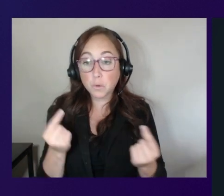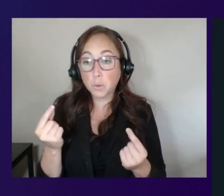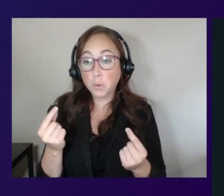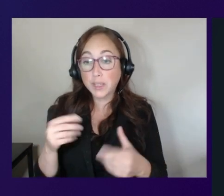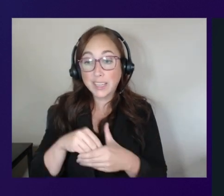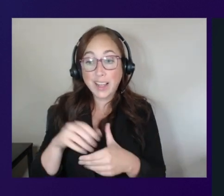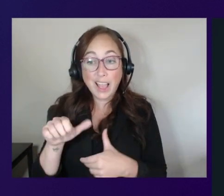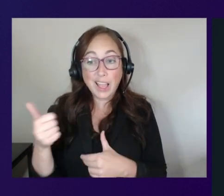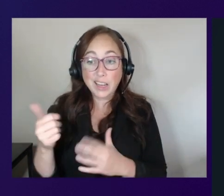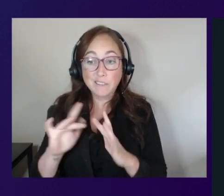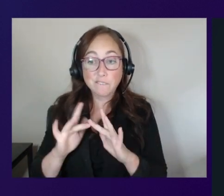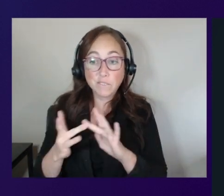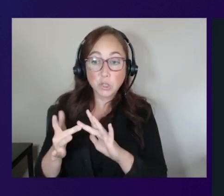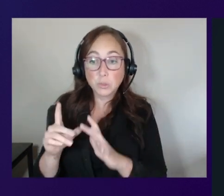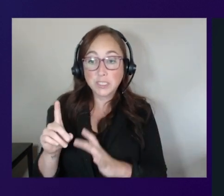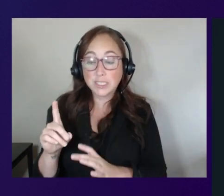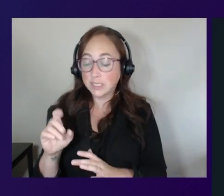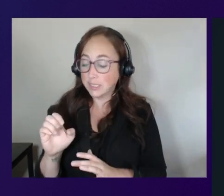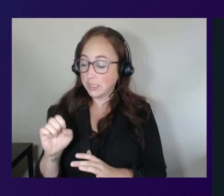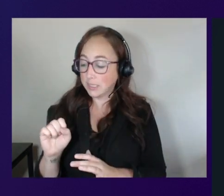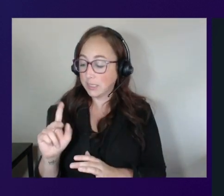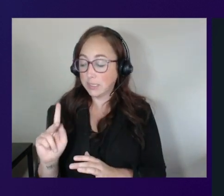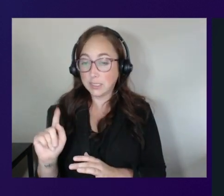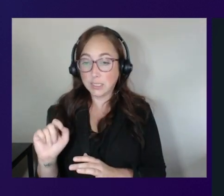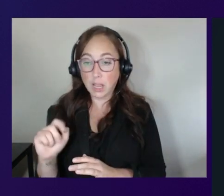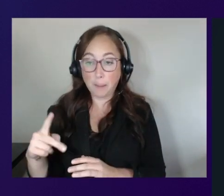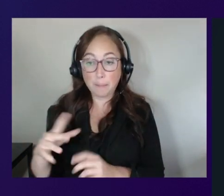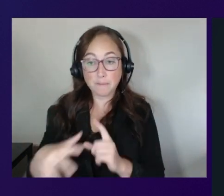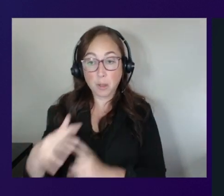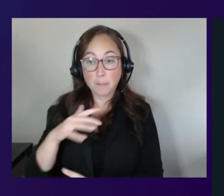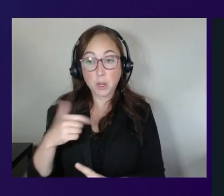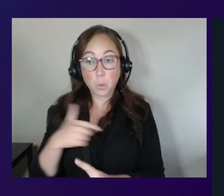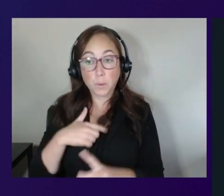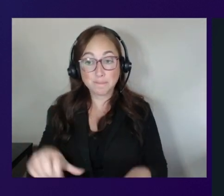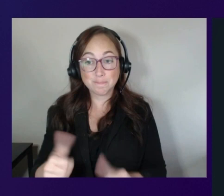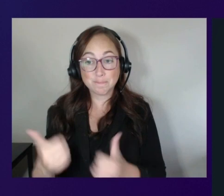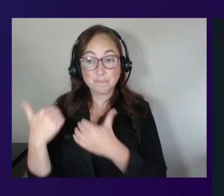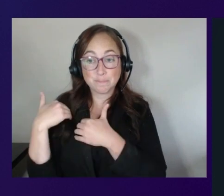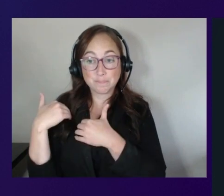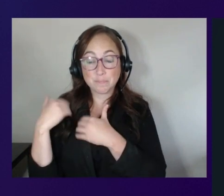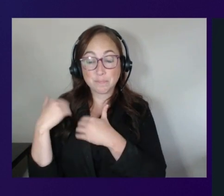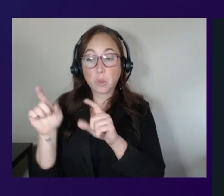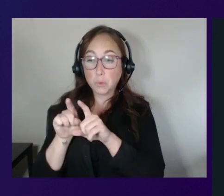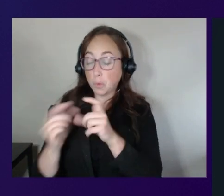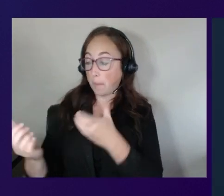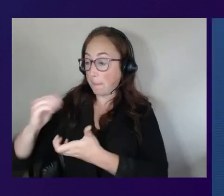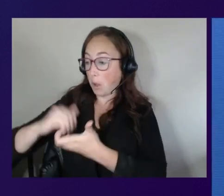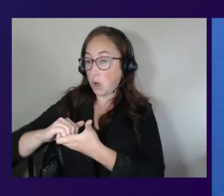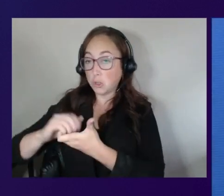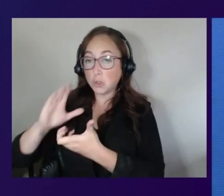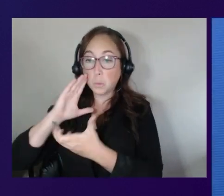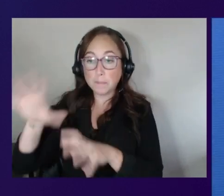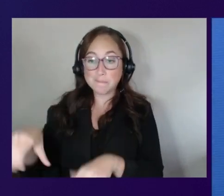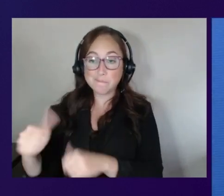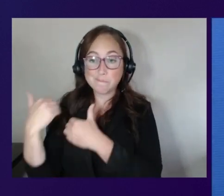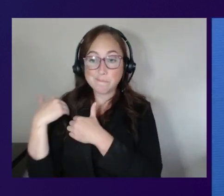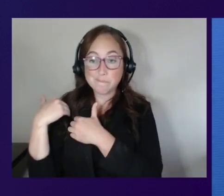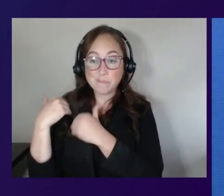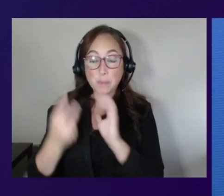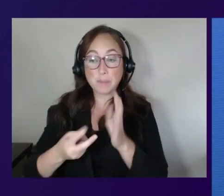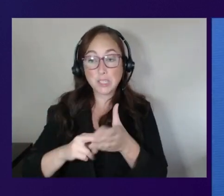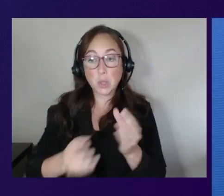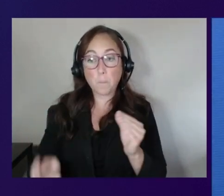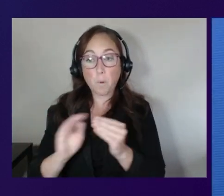environment. We are taking more responsibility, as well as our partners with Workspaces Core, to shoulder that load. And so what that means is more